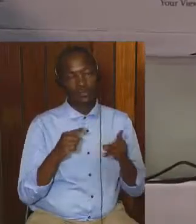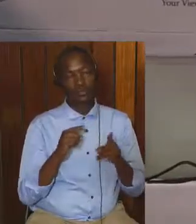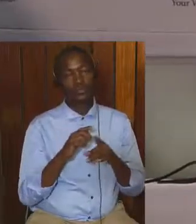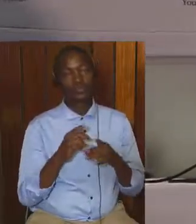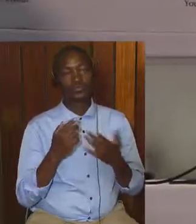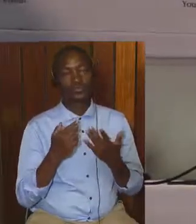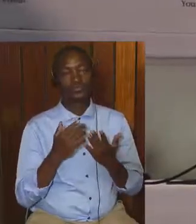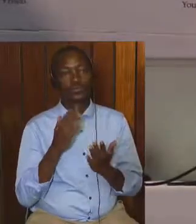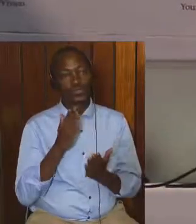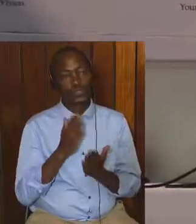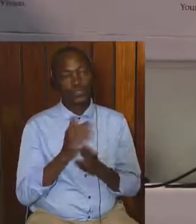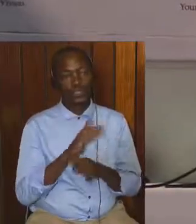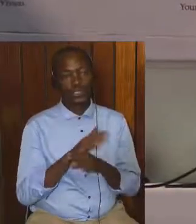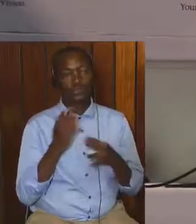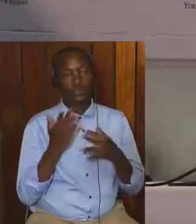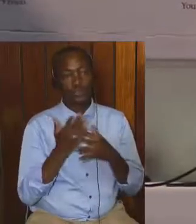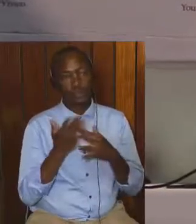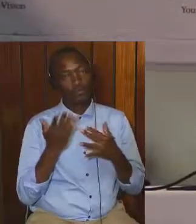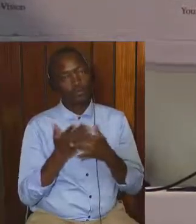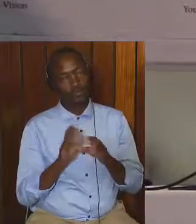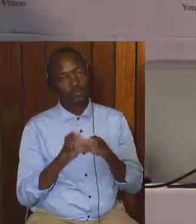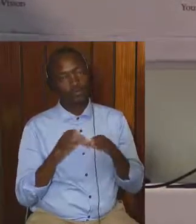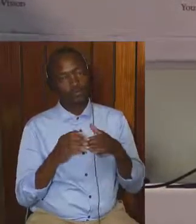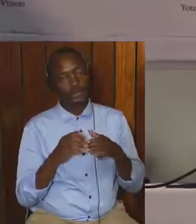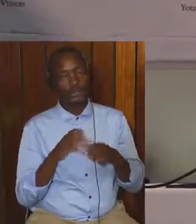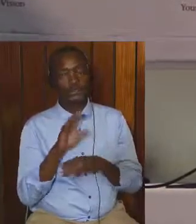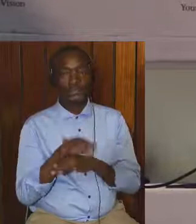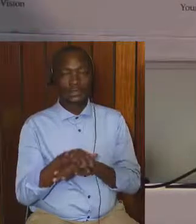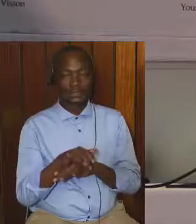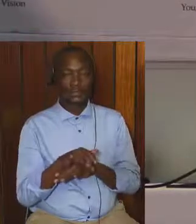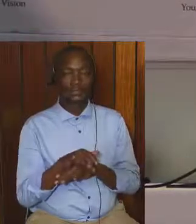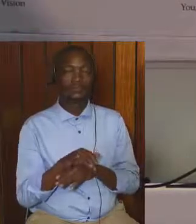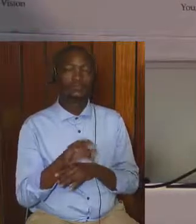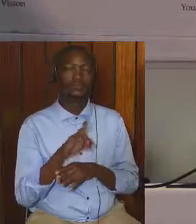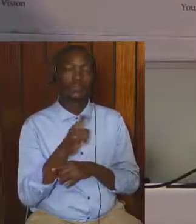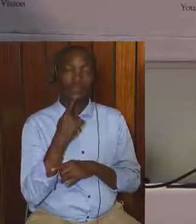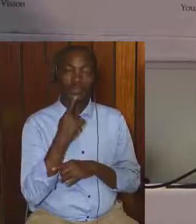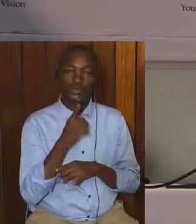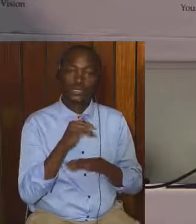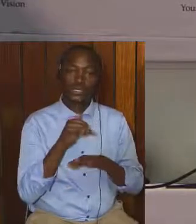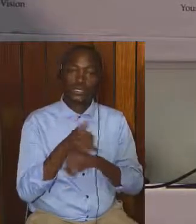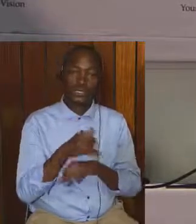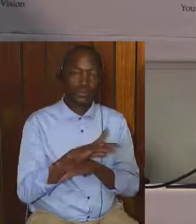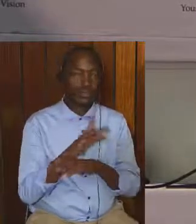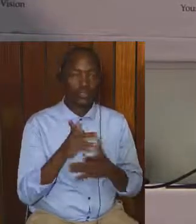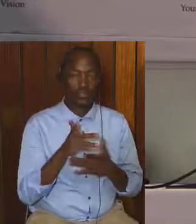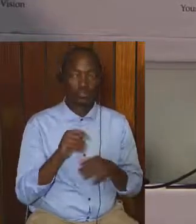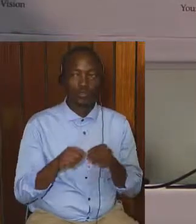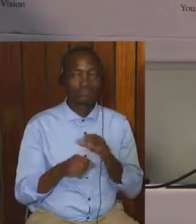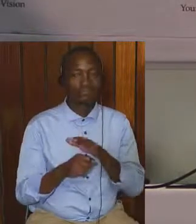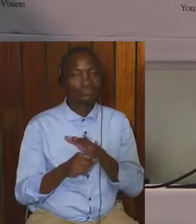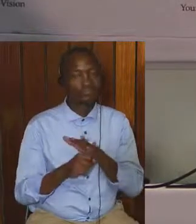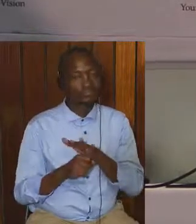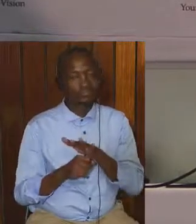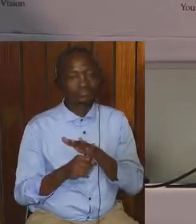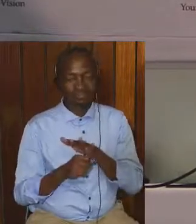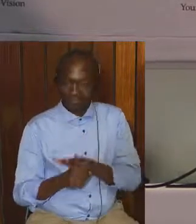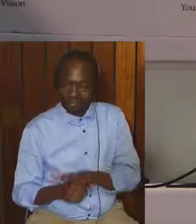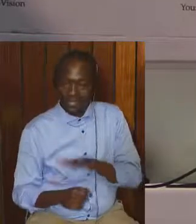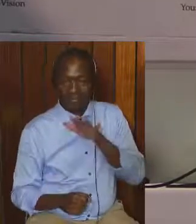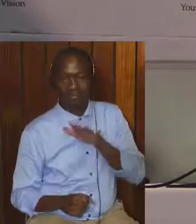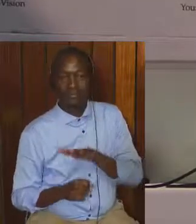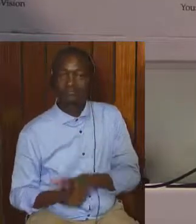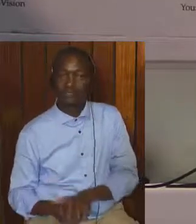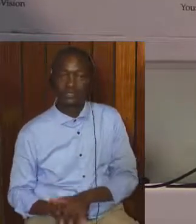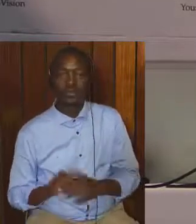the assurance from the Portfolio Committee that what we said earlier, that we will not relent on the pressure that we're putting on